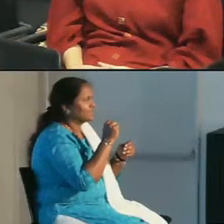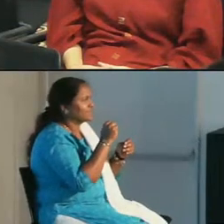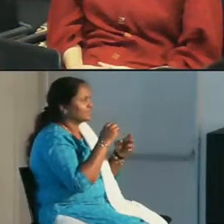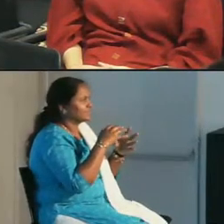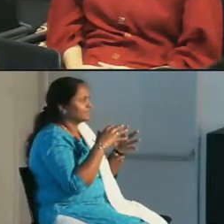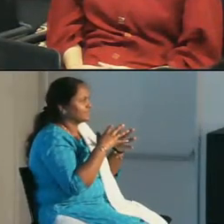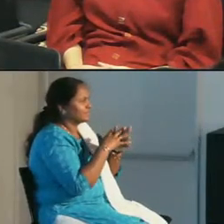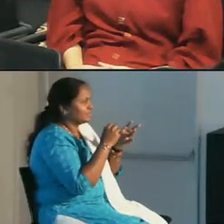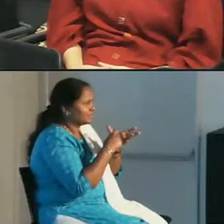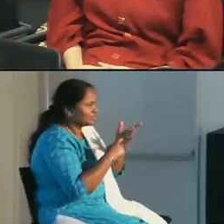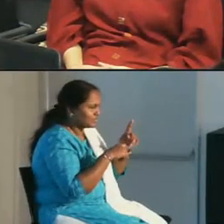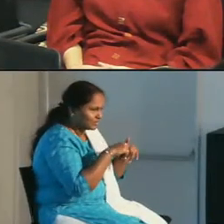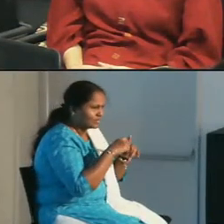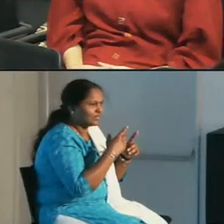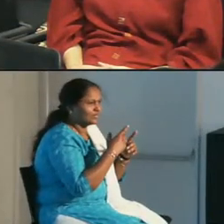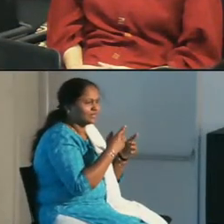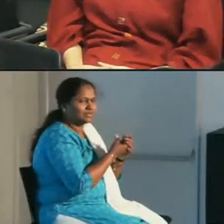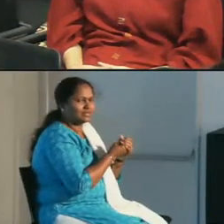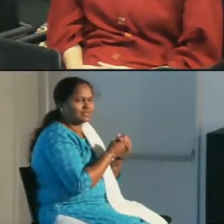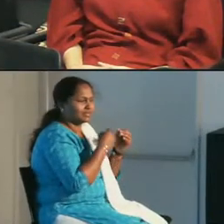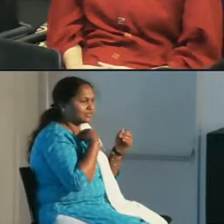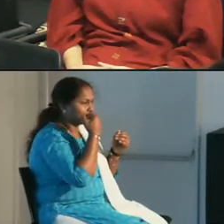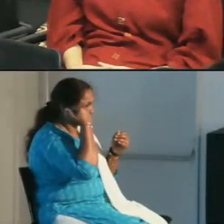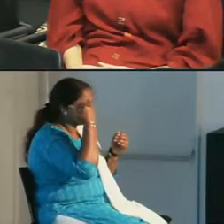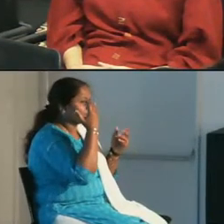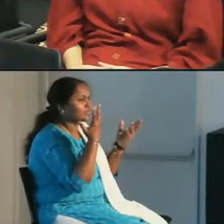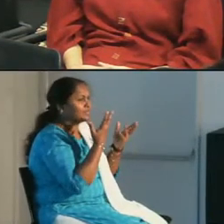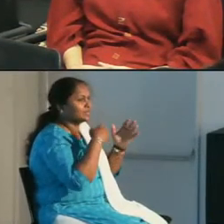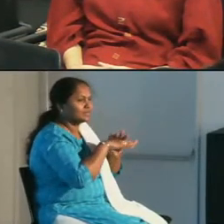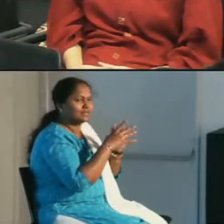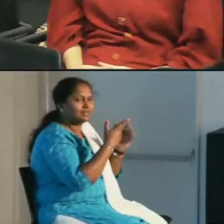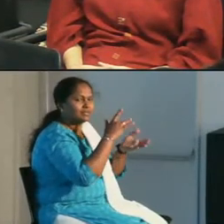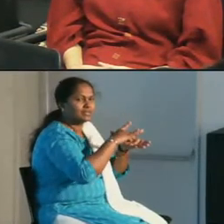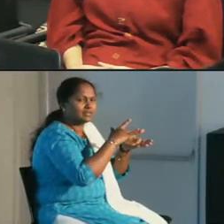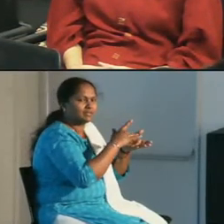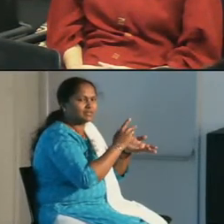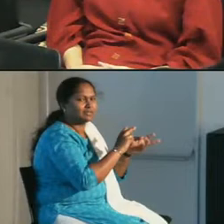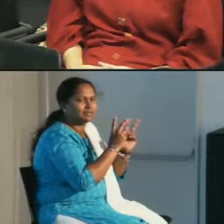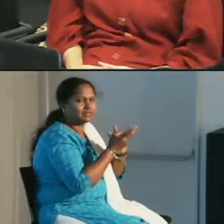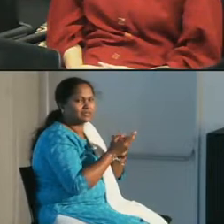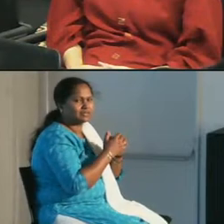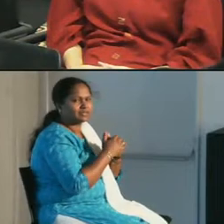and I imagine what would that space run,